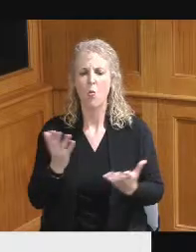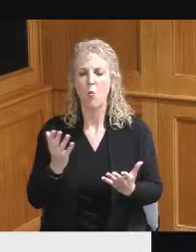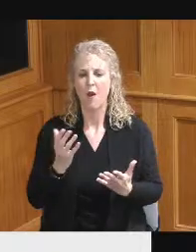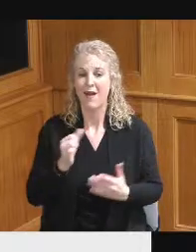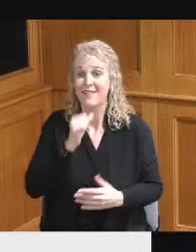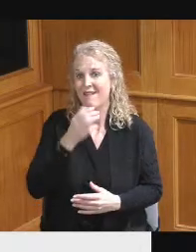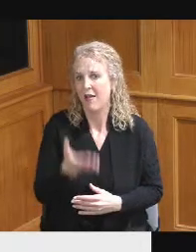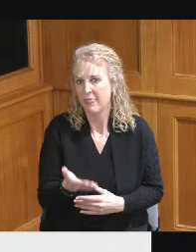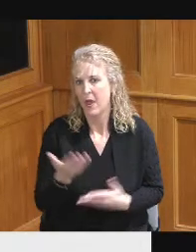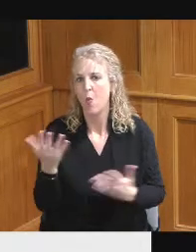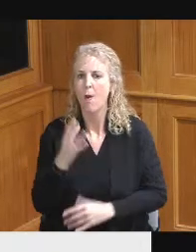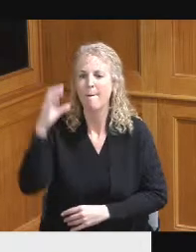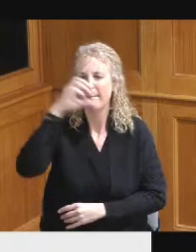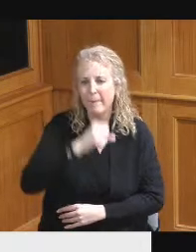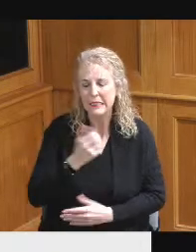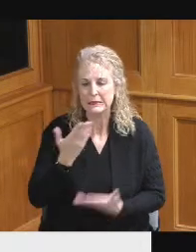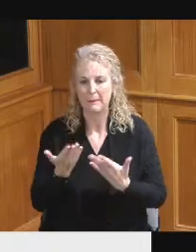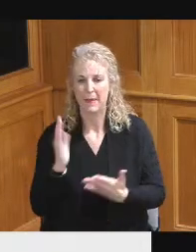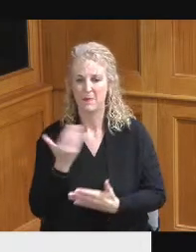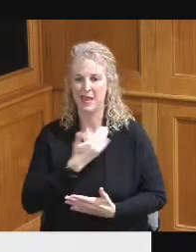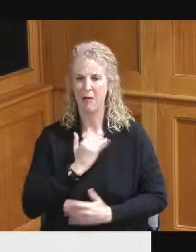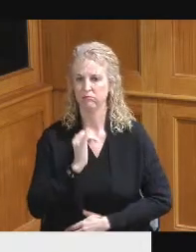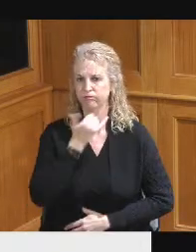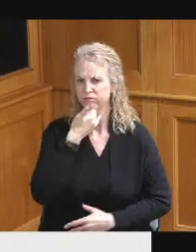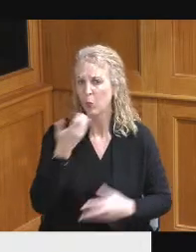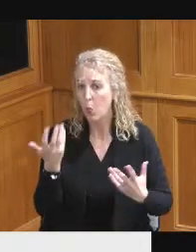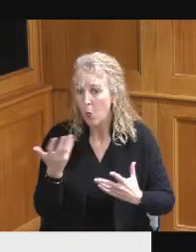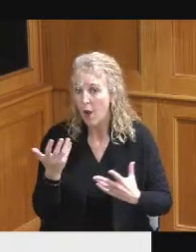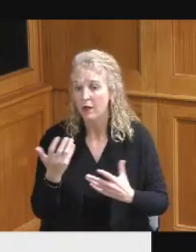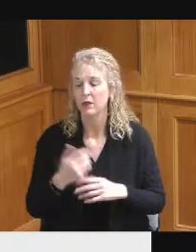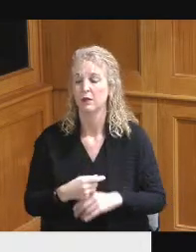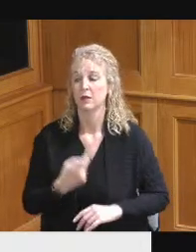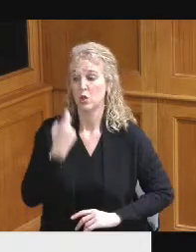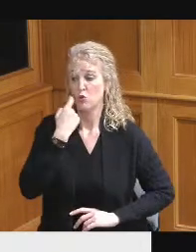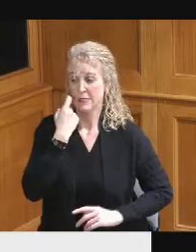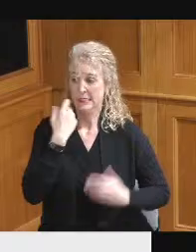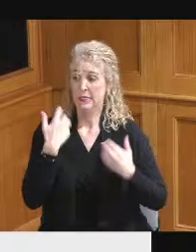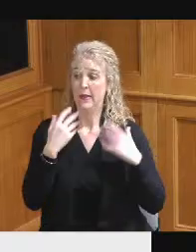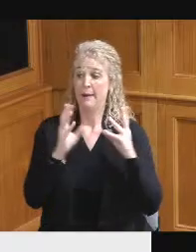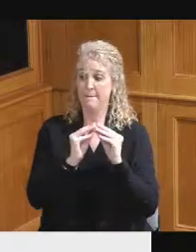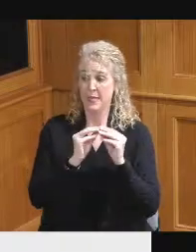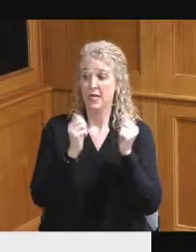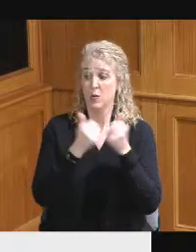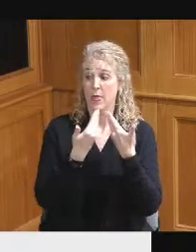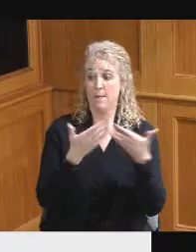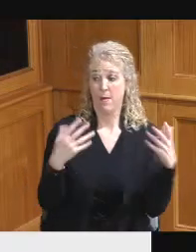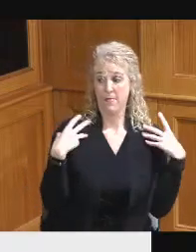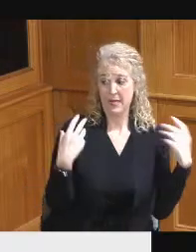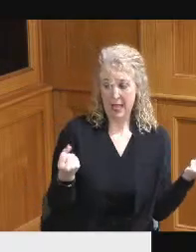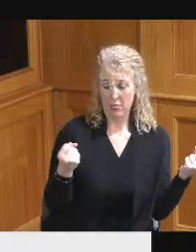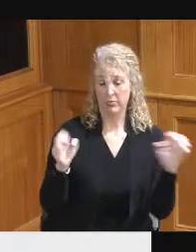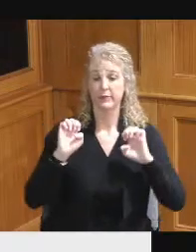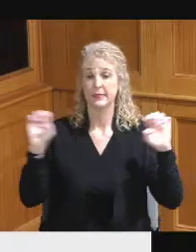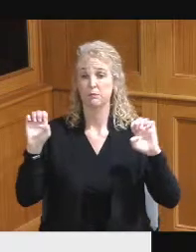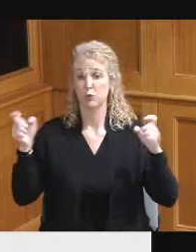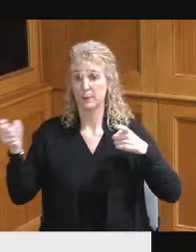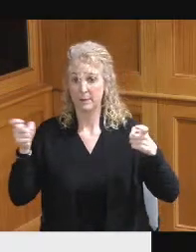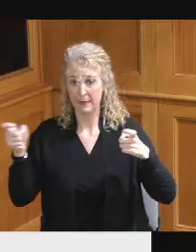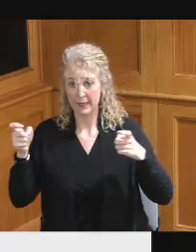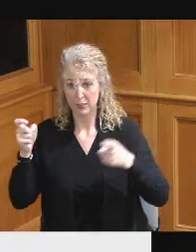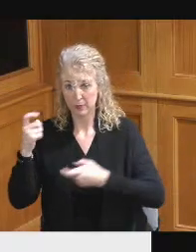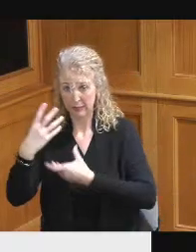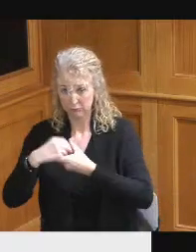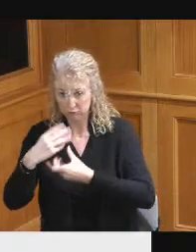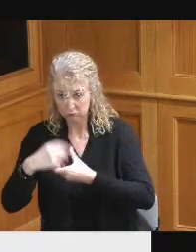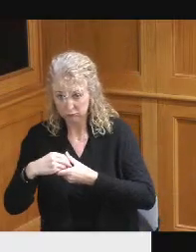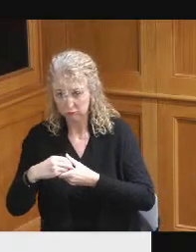clunky about the previous report. So we held a listening session with public health, and we held a listening session with emergency management participants. We put